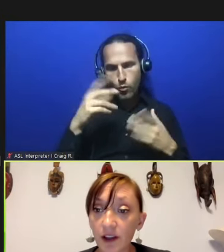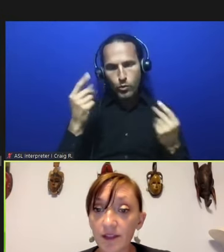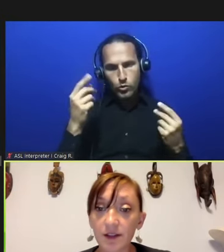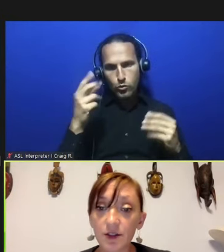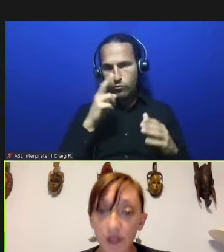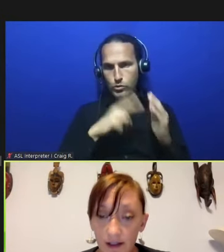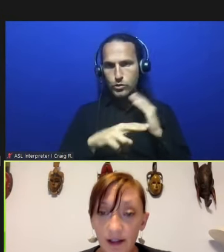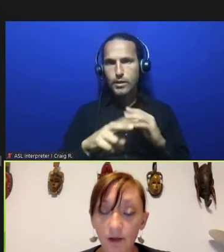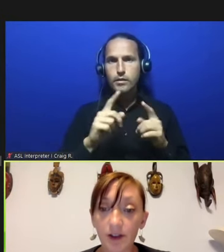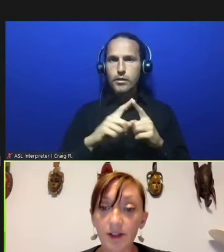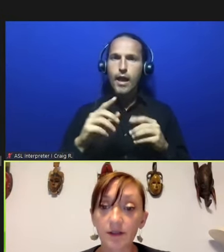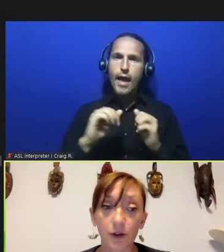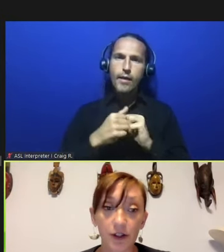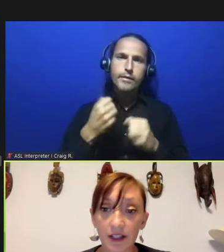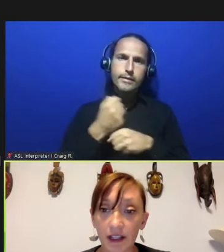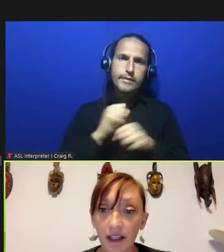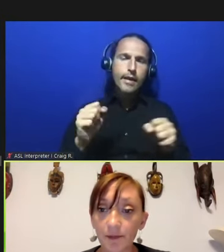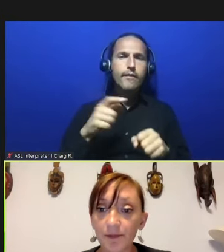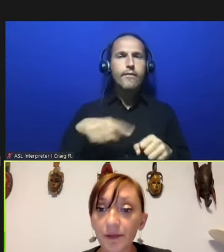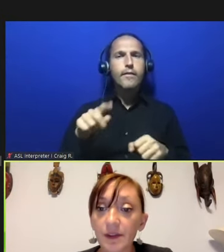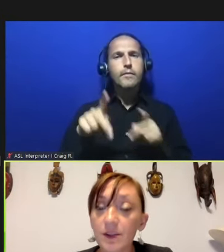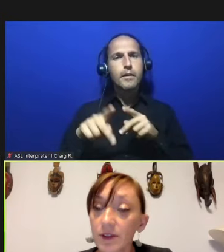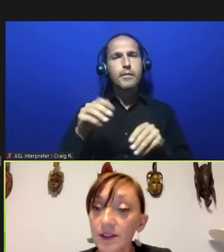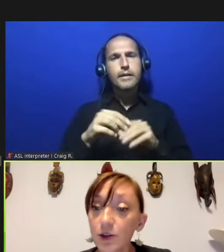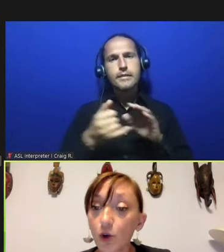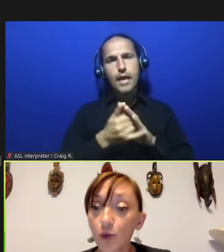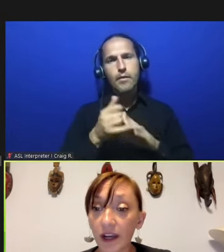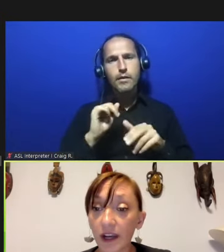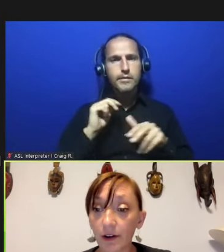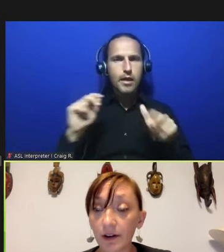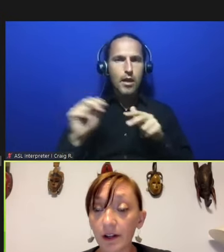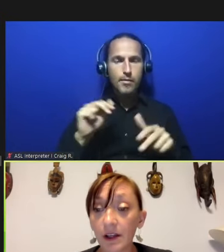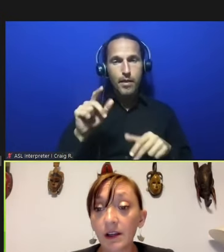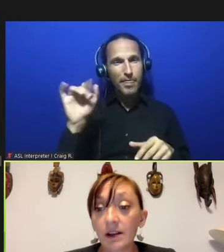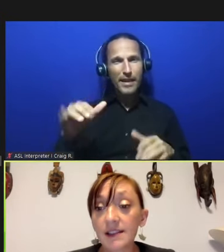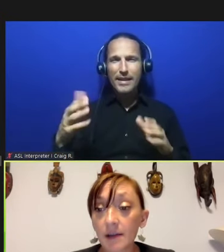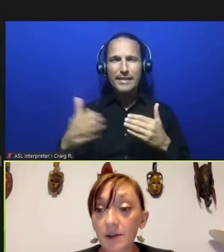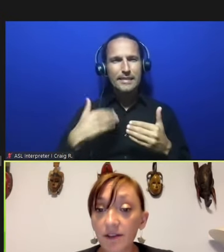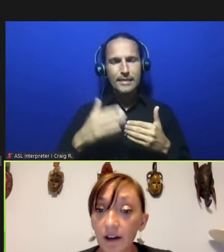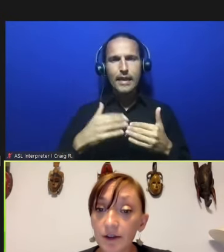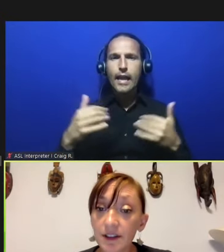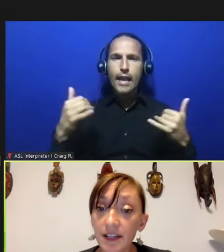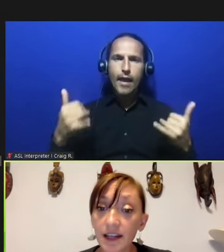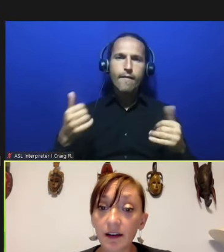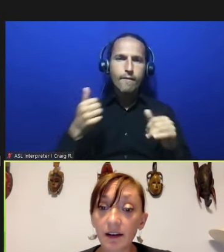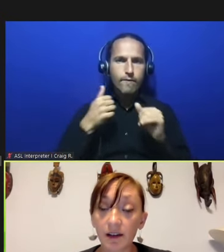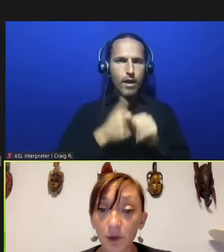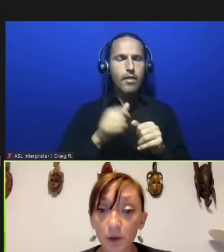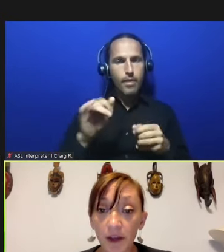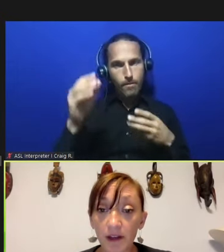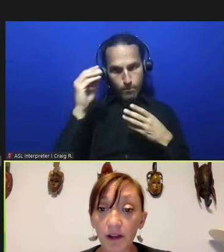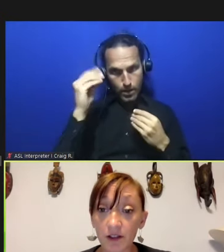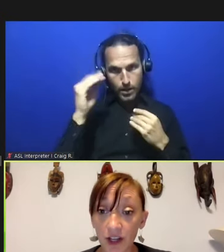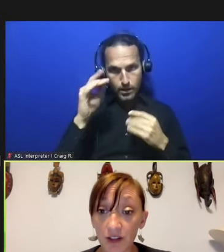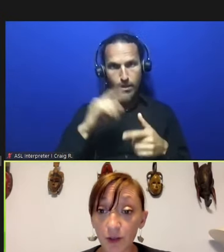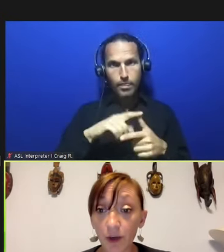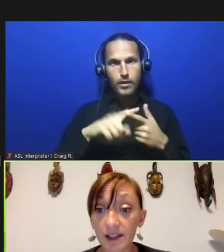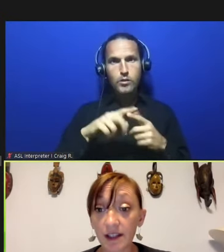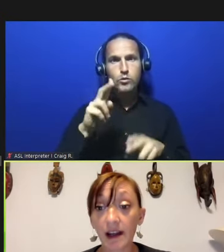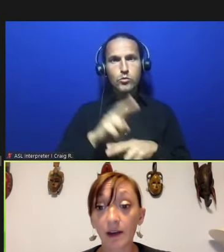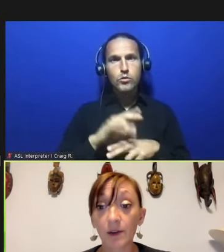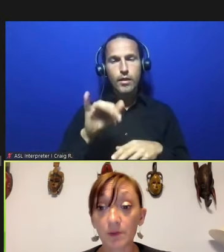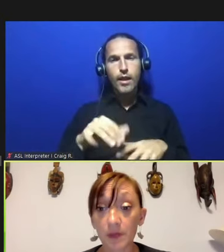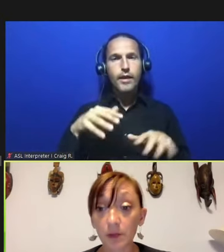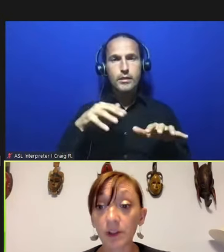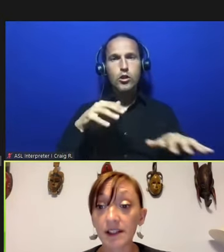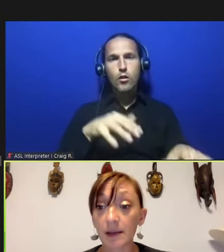human lives on the streets and sidewalks of New York City. This one's a no-brainer. It's time to follow the data and implement congestion pricing